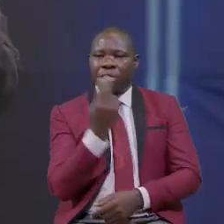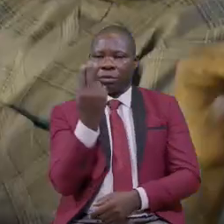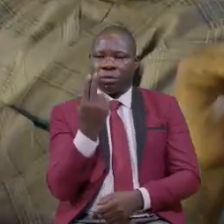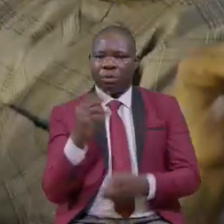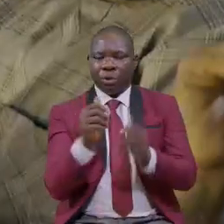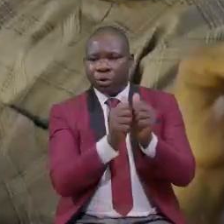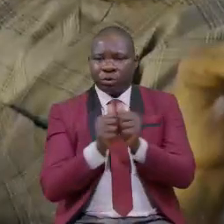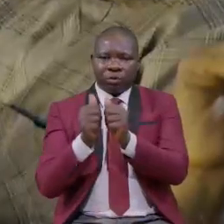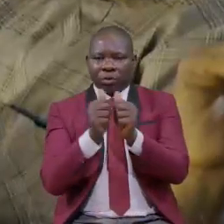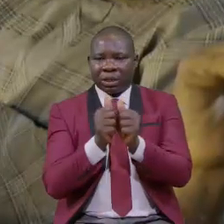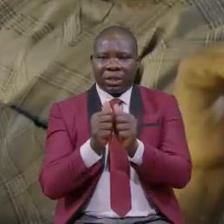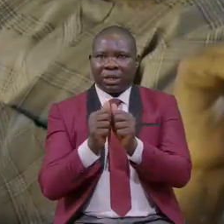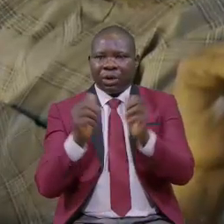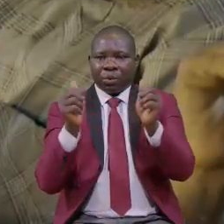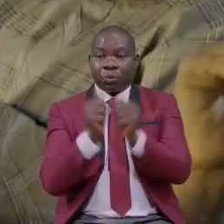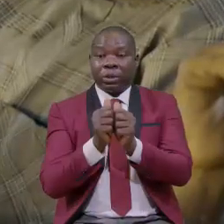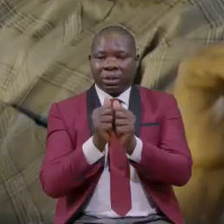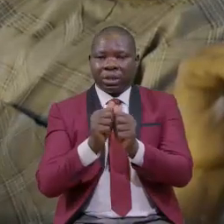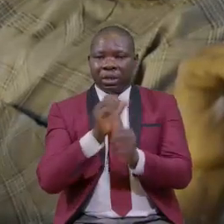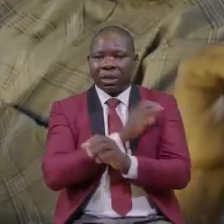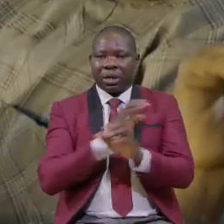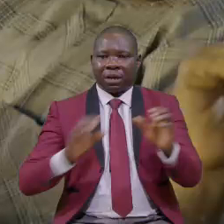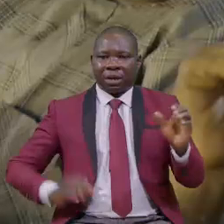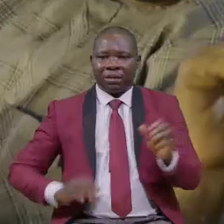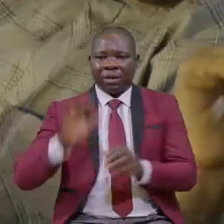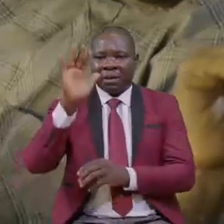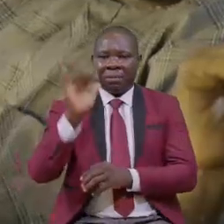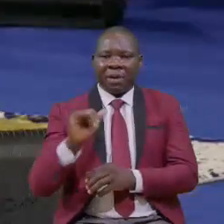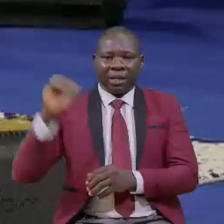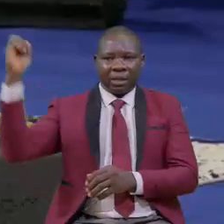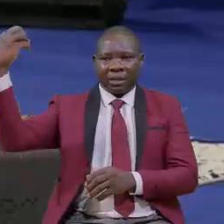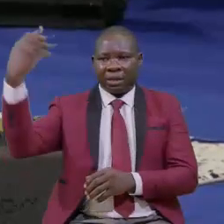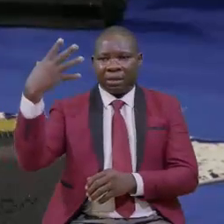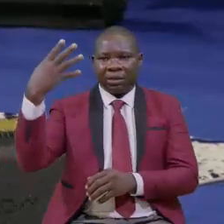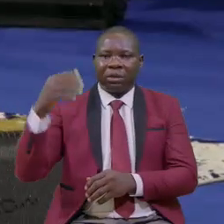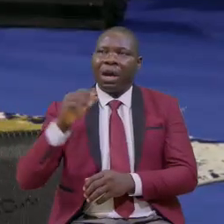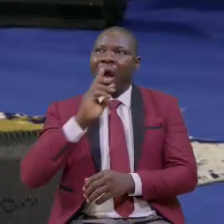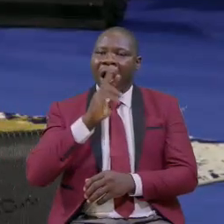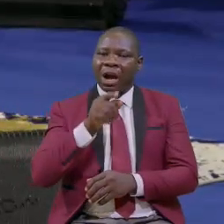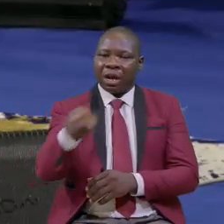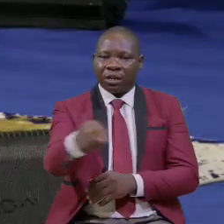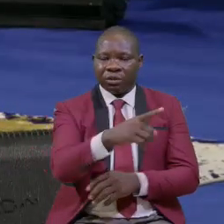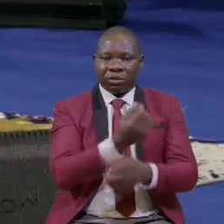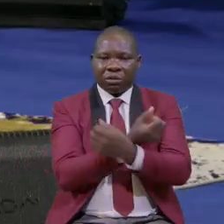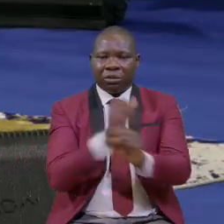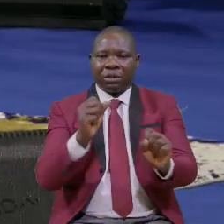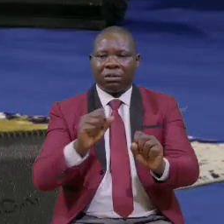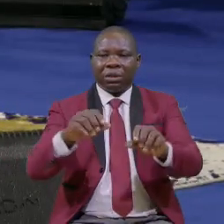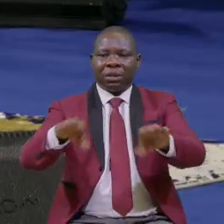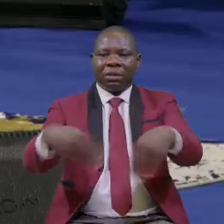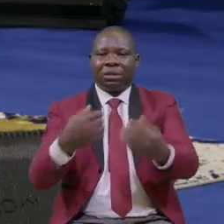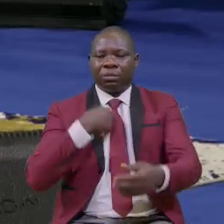together with Christ, by grace are ye saved. Give me a good amen. Amen.